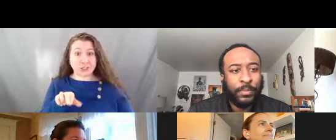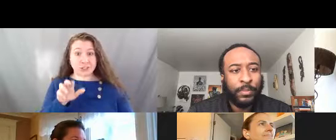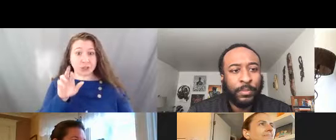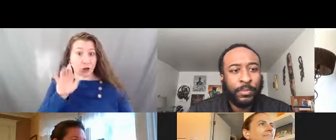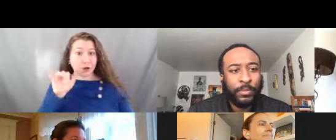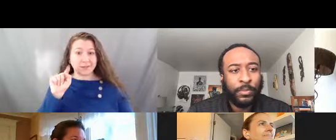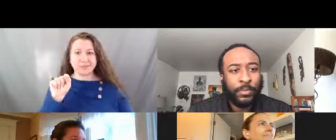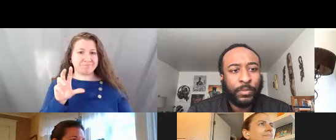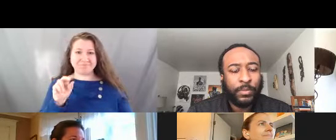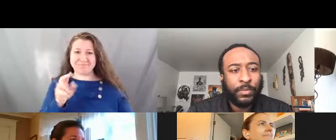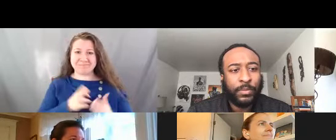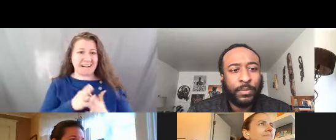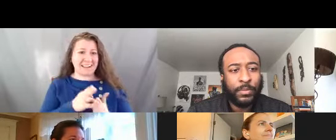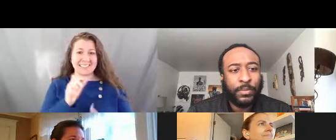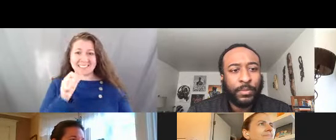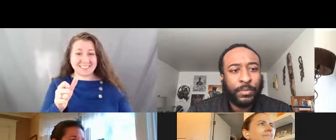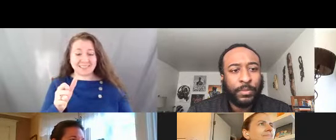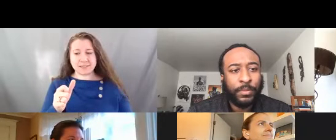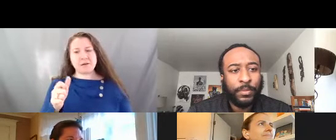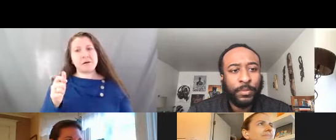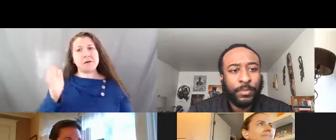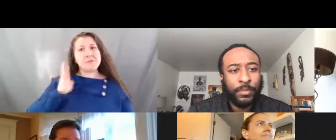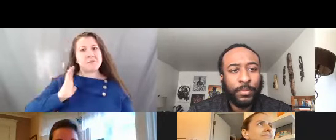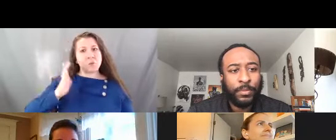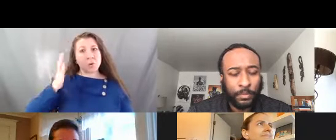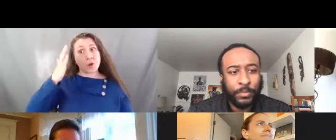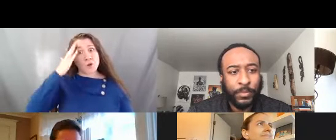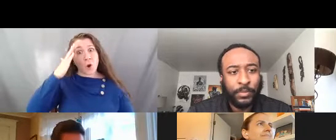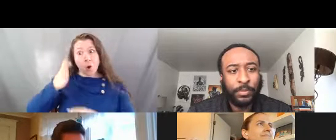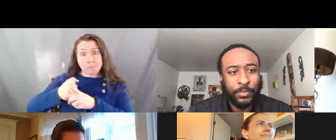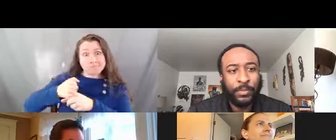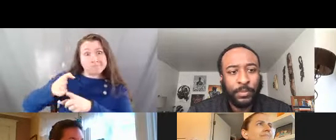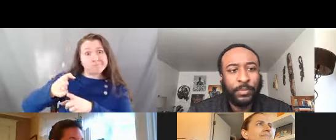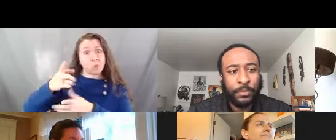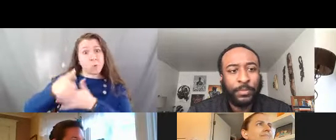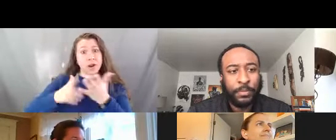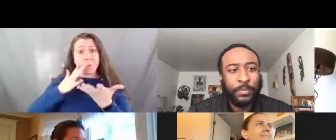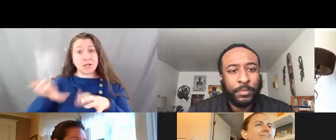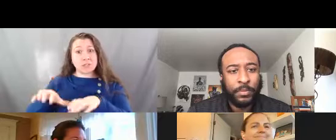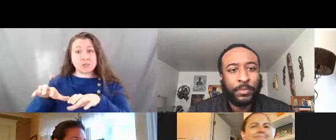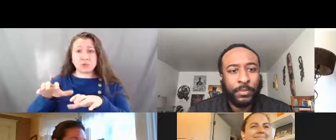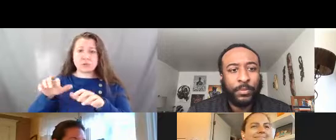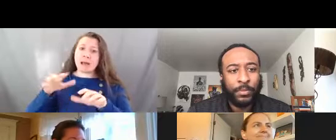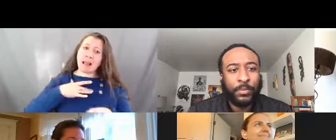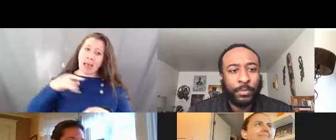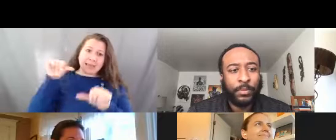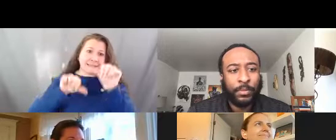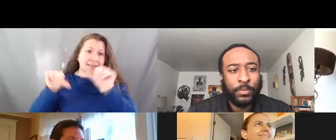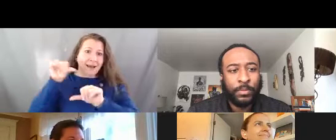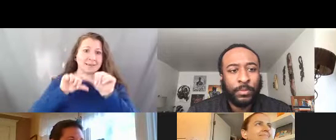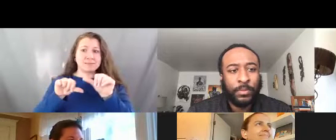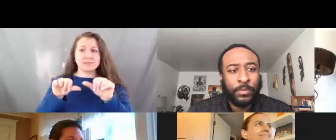wanted to do. All I knew was I liked science and I was really into computers. And that was like my general background when I was looking for